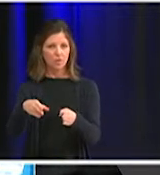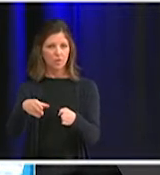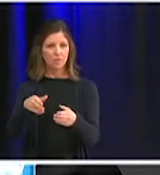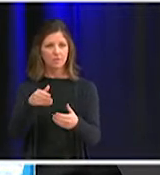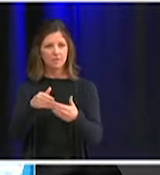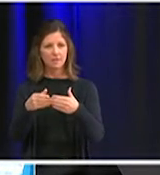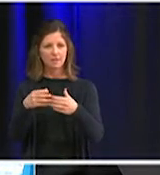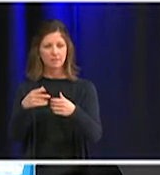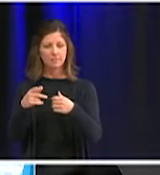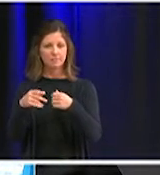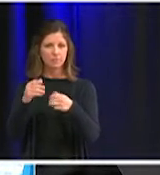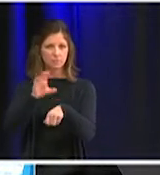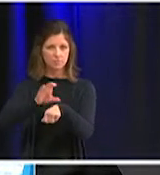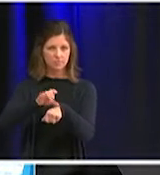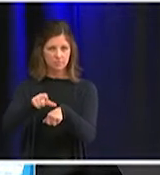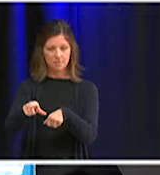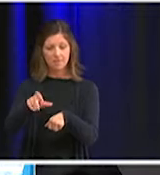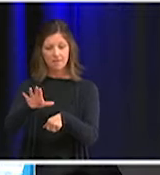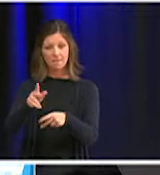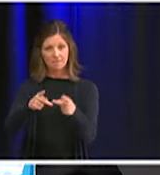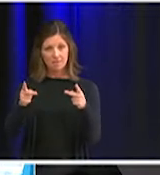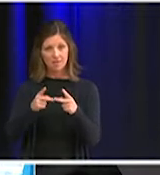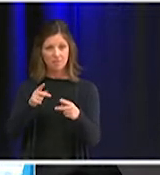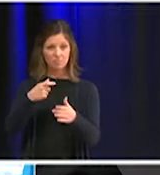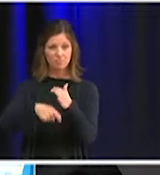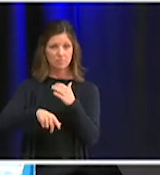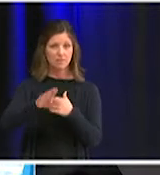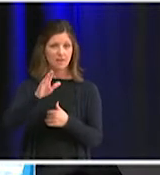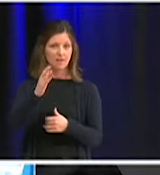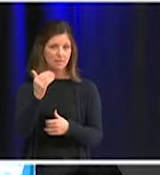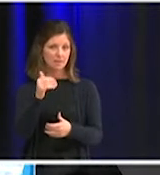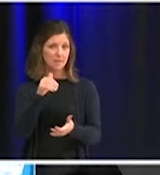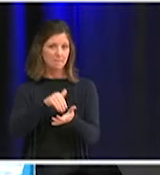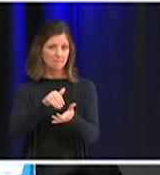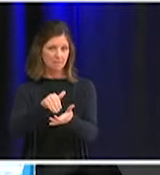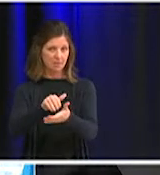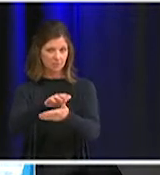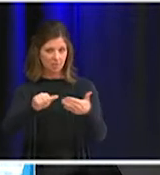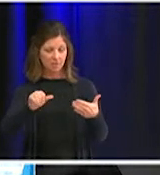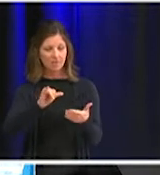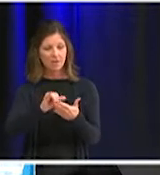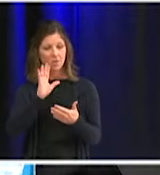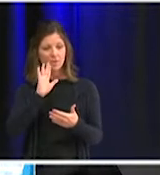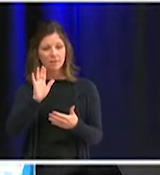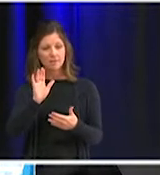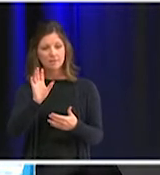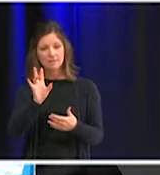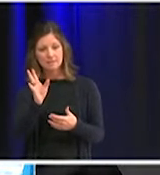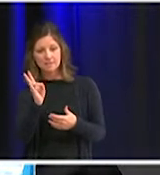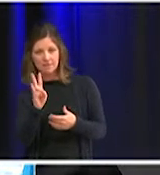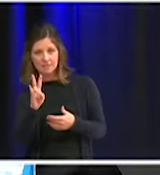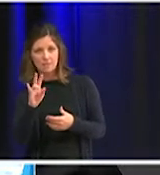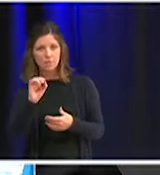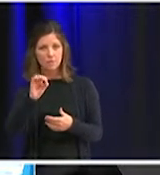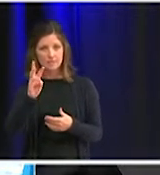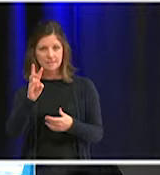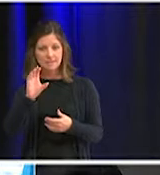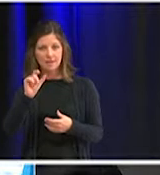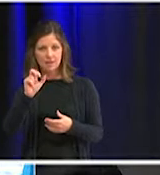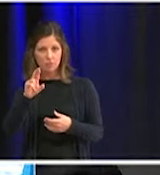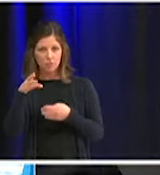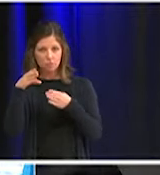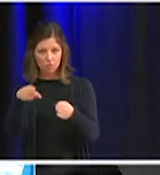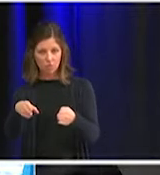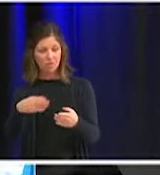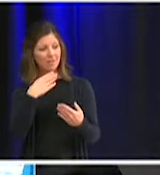million facility, and it's going to be at 1706 Candler Road. Thank you, Presiding Officer, for attending that. It's going to be